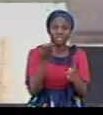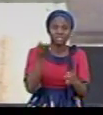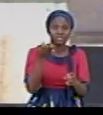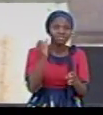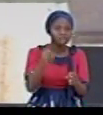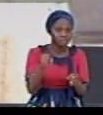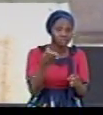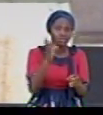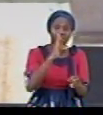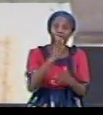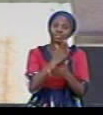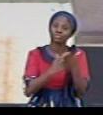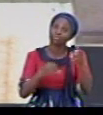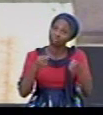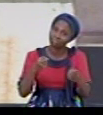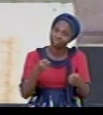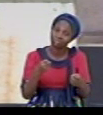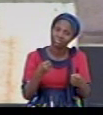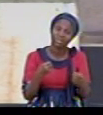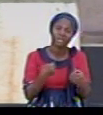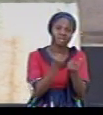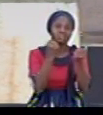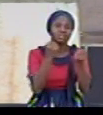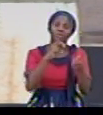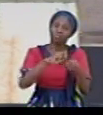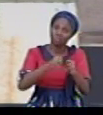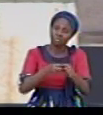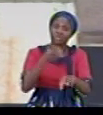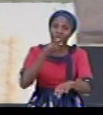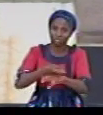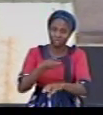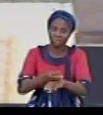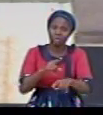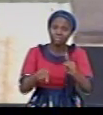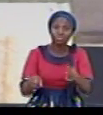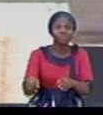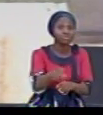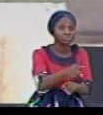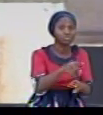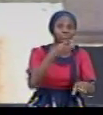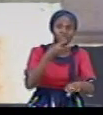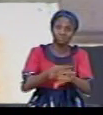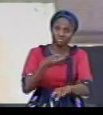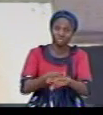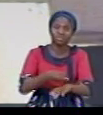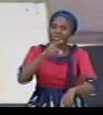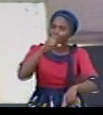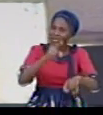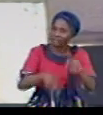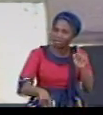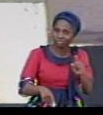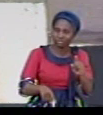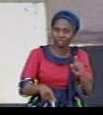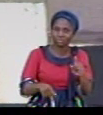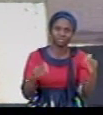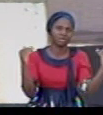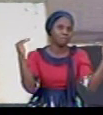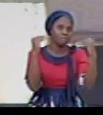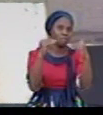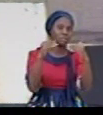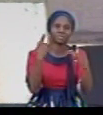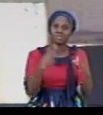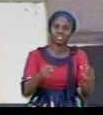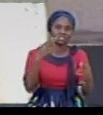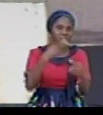tasks, and yet there are difficulties. But those difficulties cannot match the name